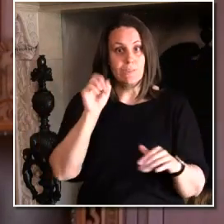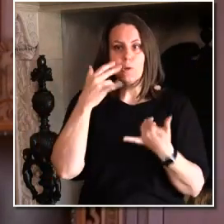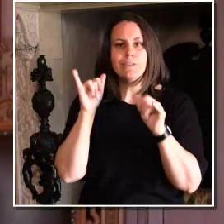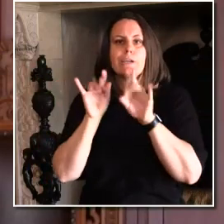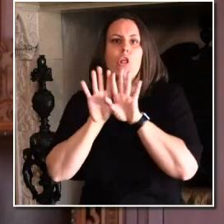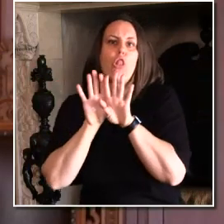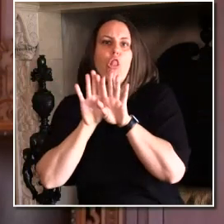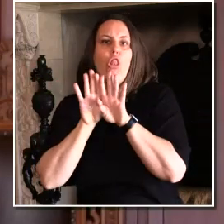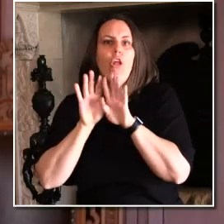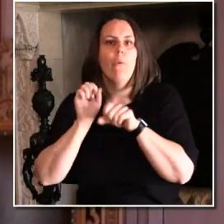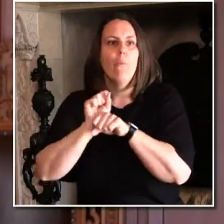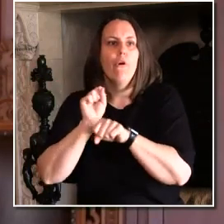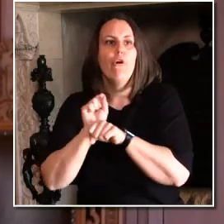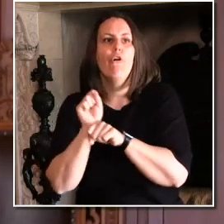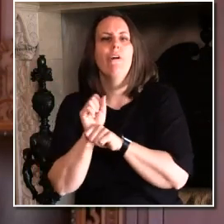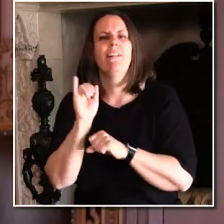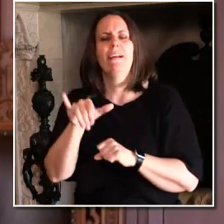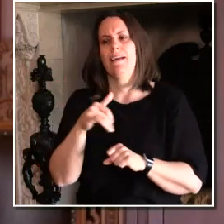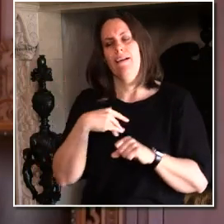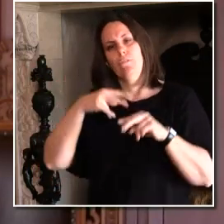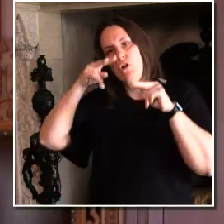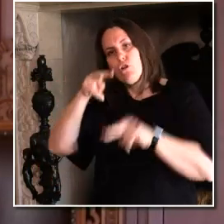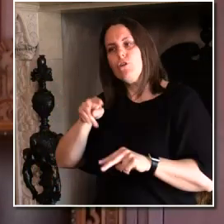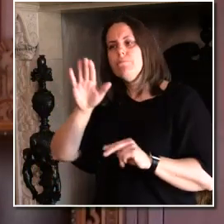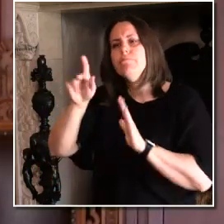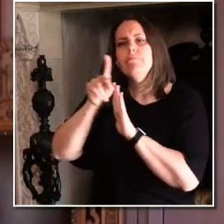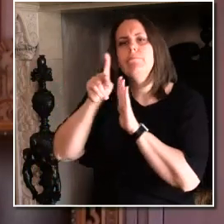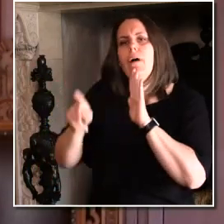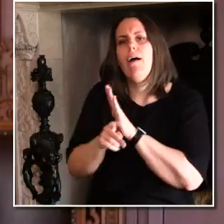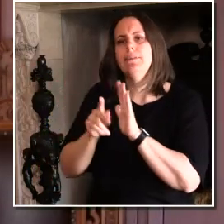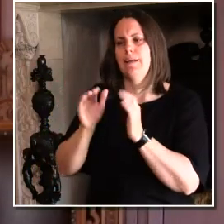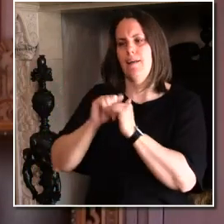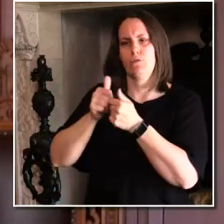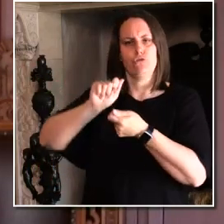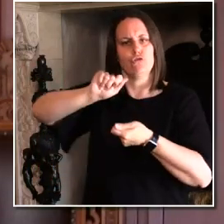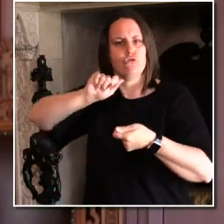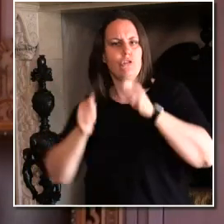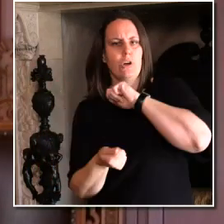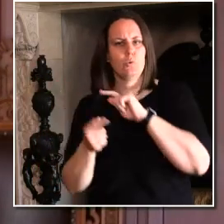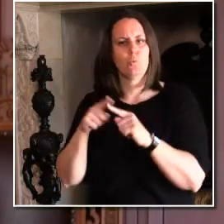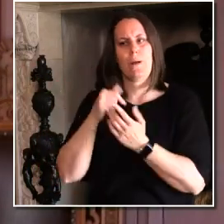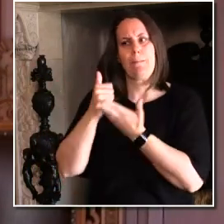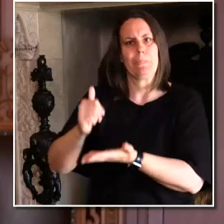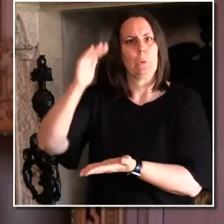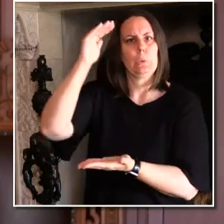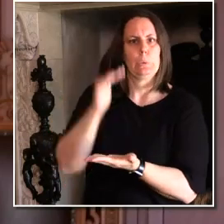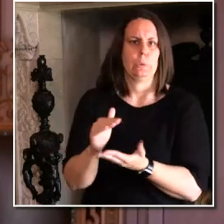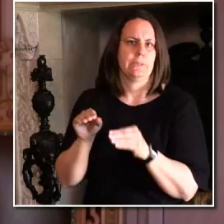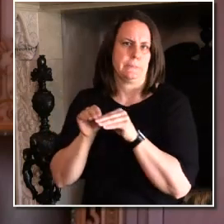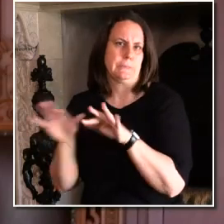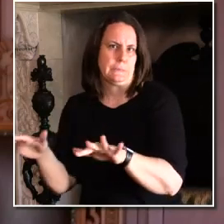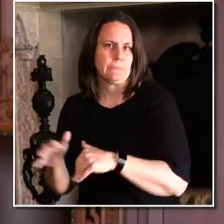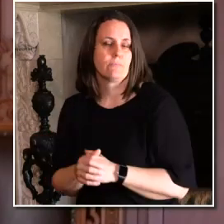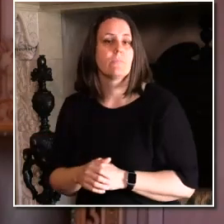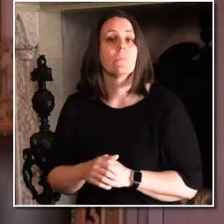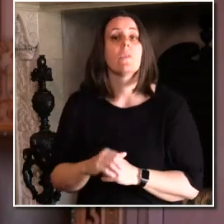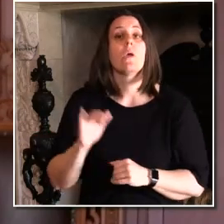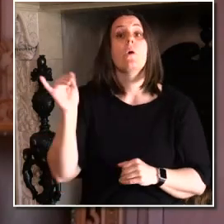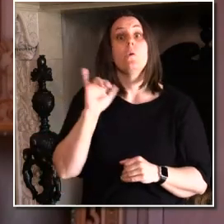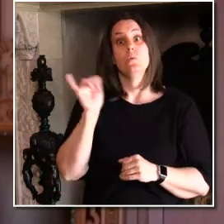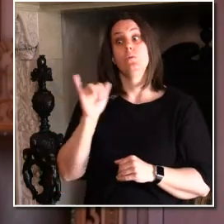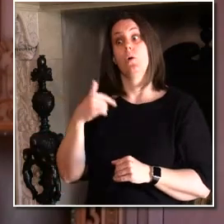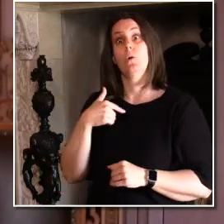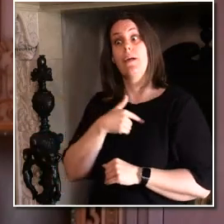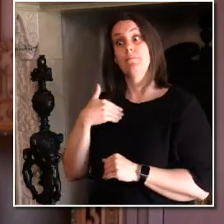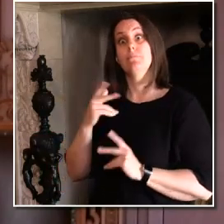then also, as the outbreak progresses, it's doing the contact tracing along the way to make sure, you know, we identify any work contacts or any